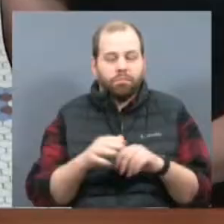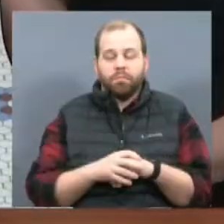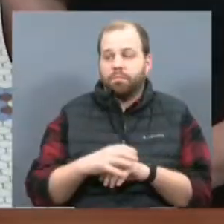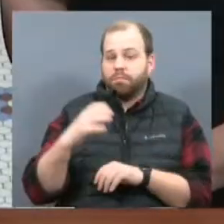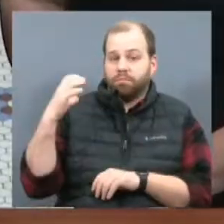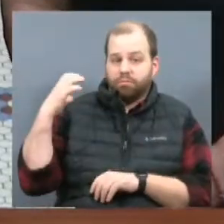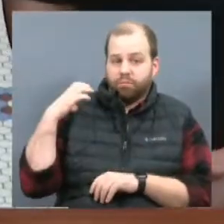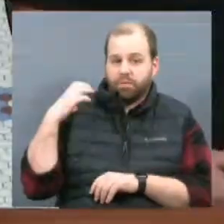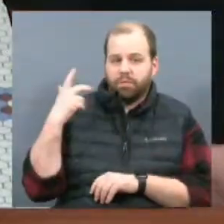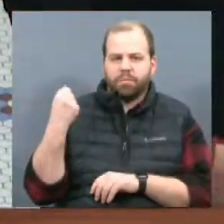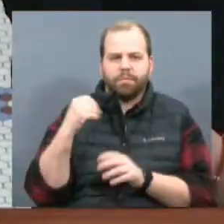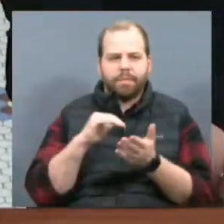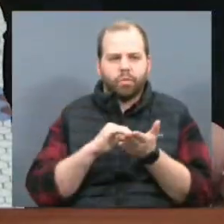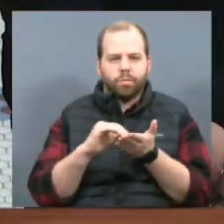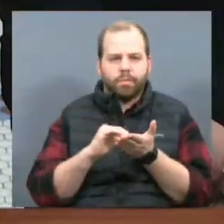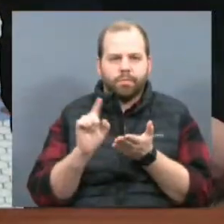Yes.